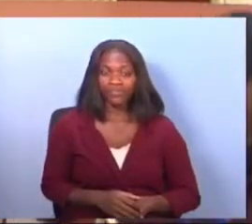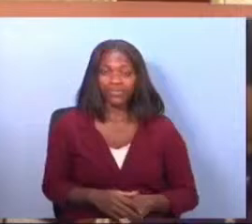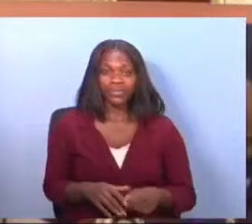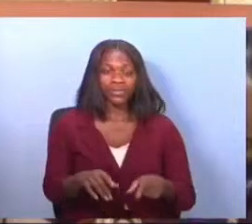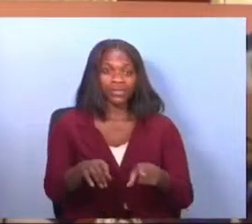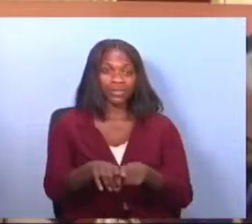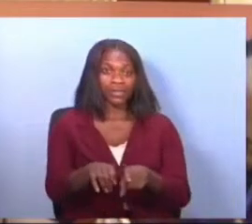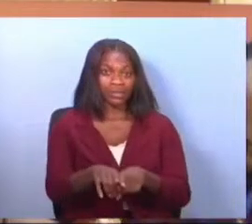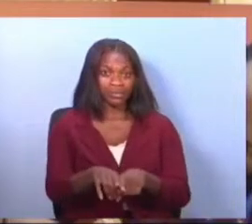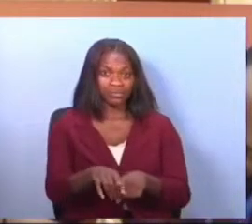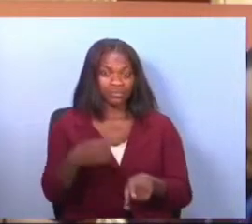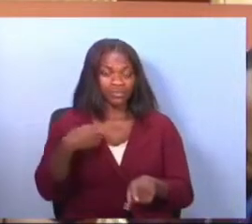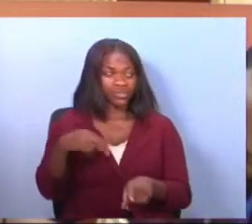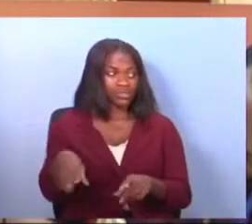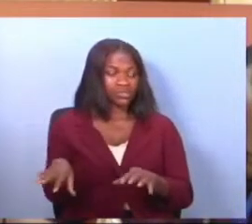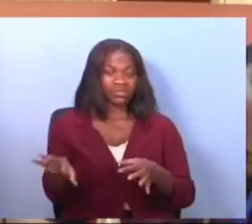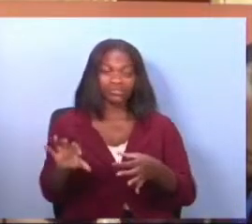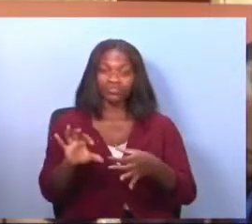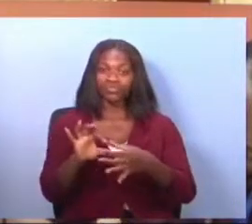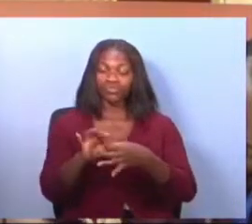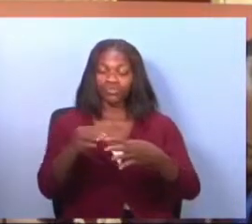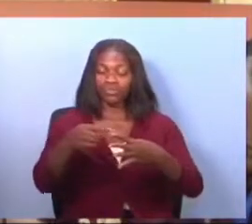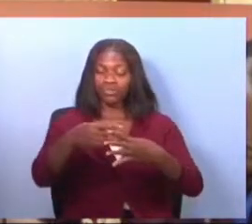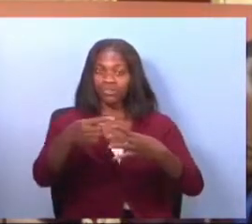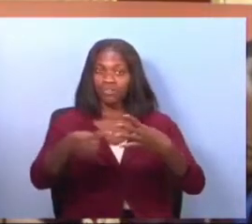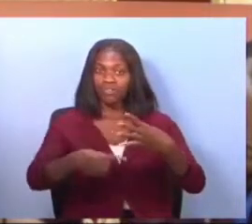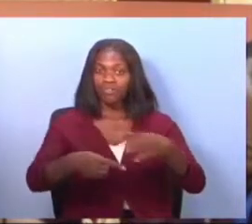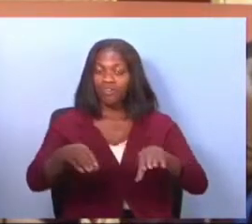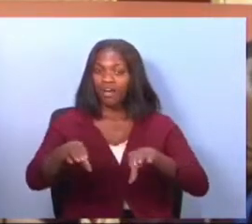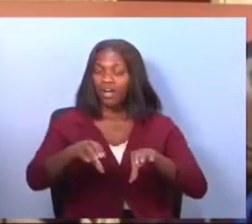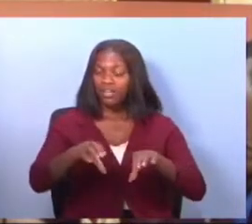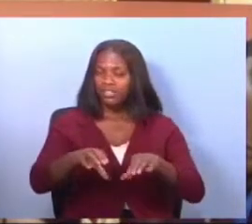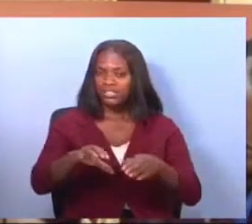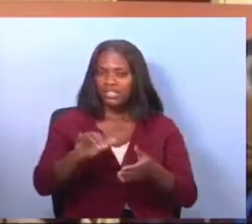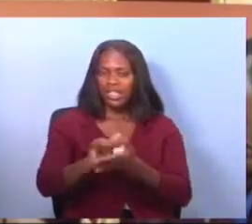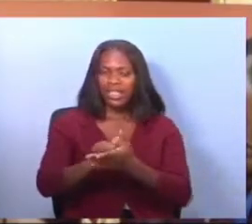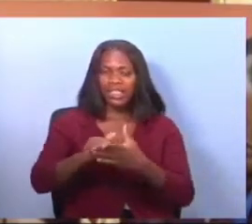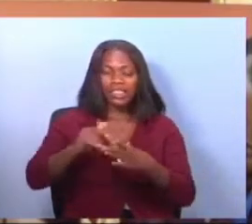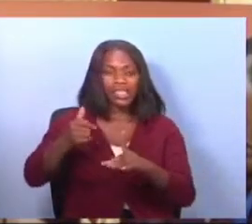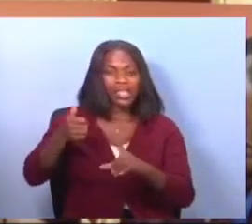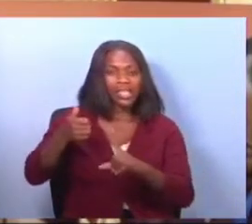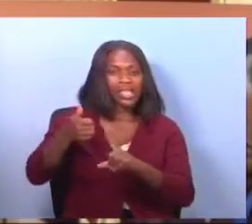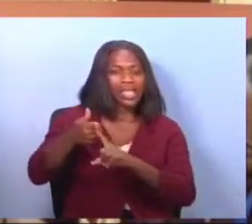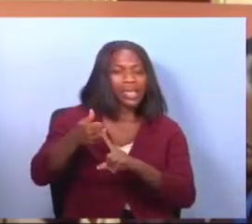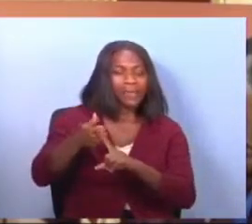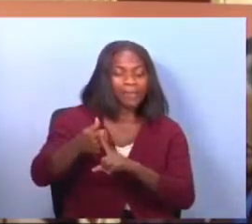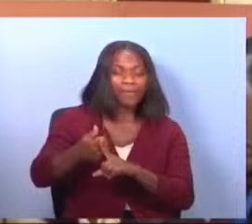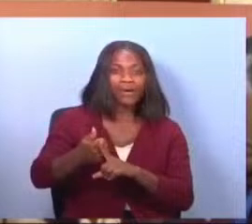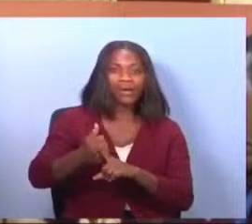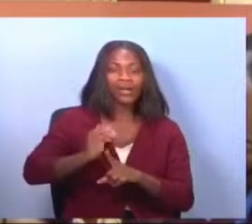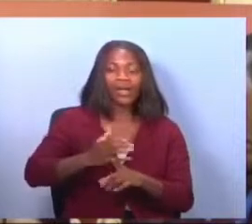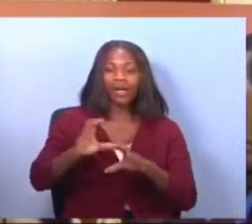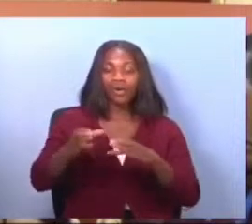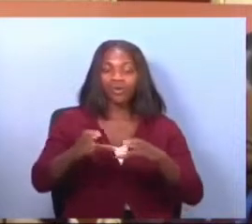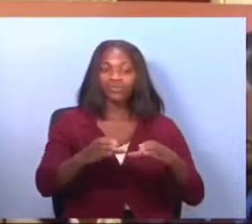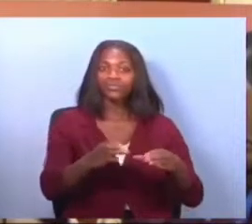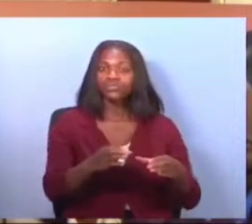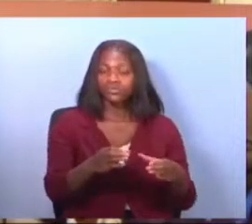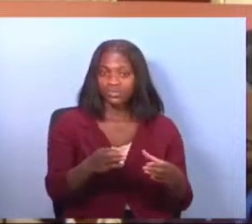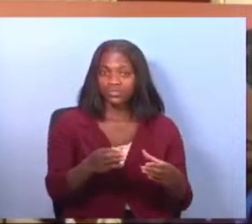4 actors in impacting our communities with sustainable solutions to challenges such as